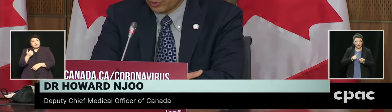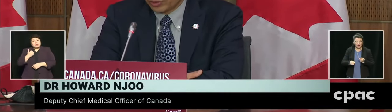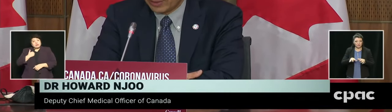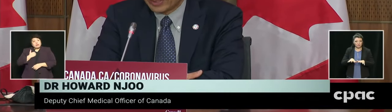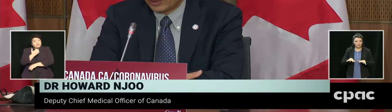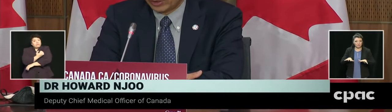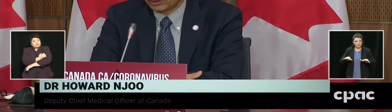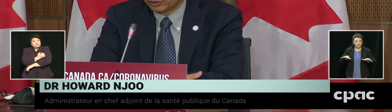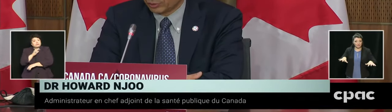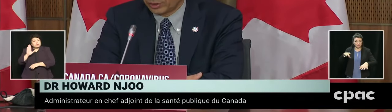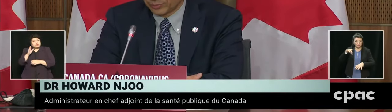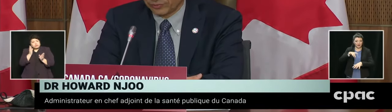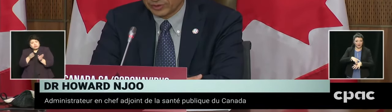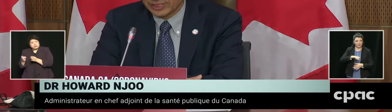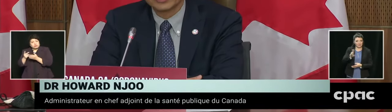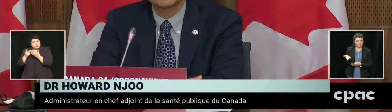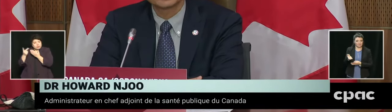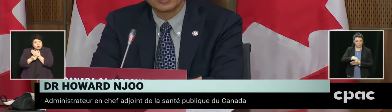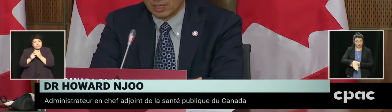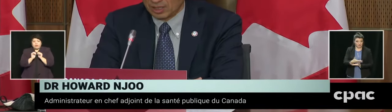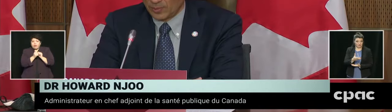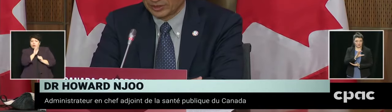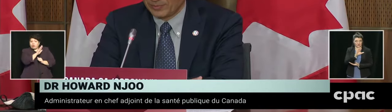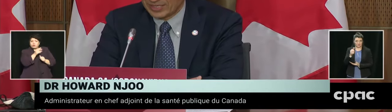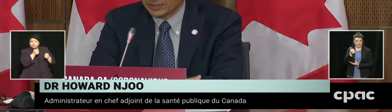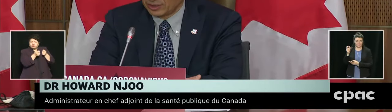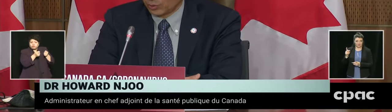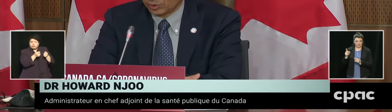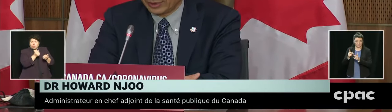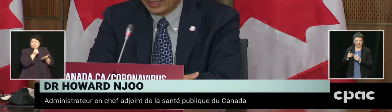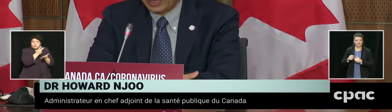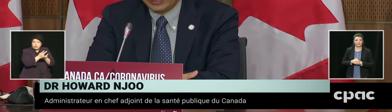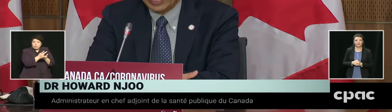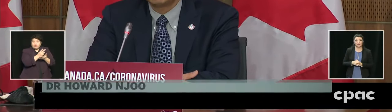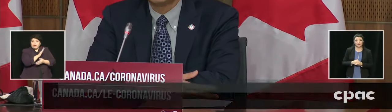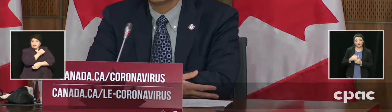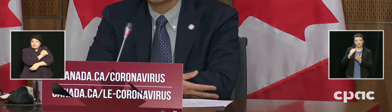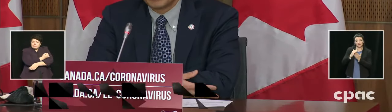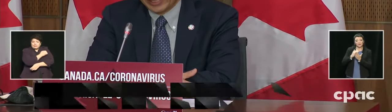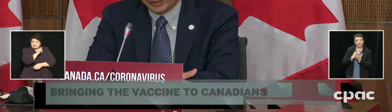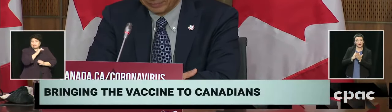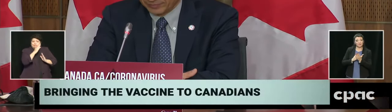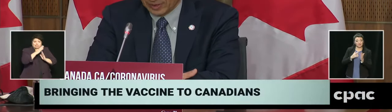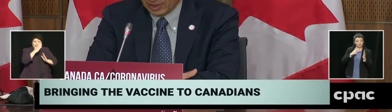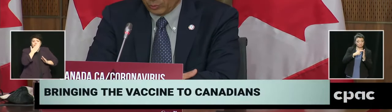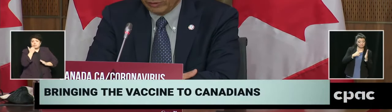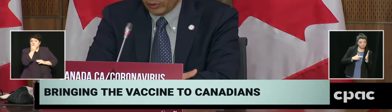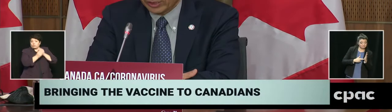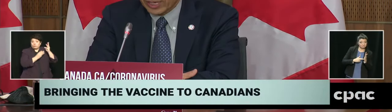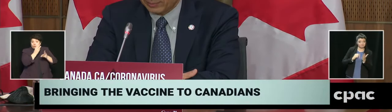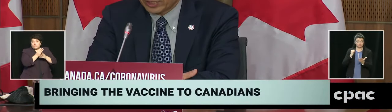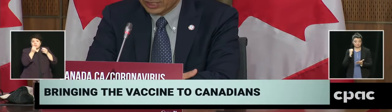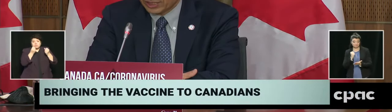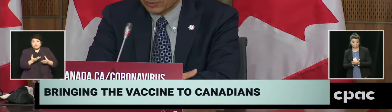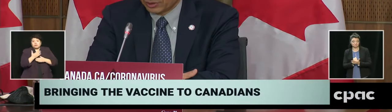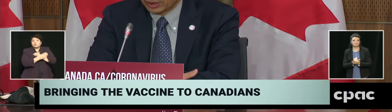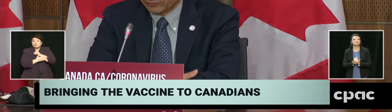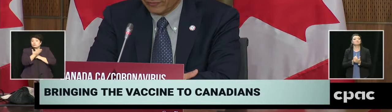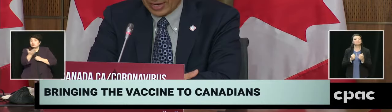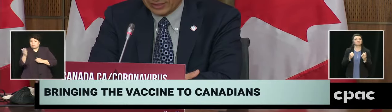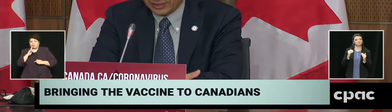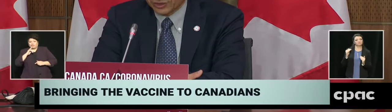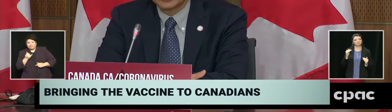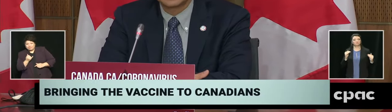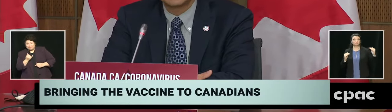vaccination programs and regulatory approval systems are among the best in the world and the envy of many. We have well-established systems to